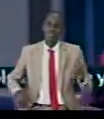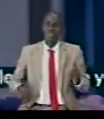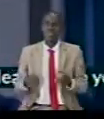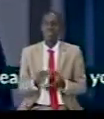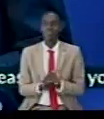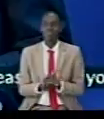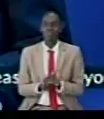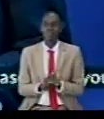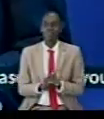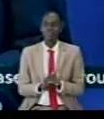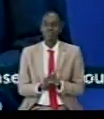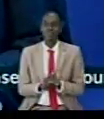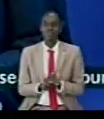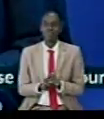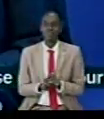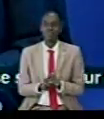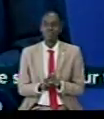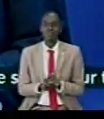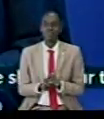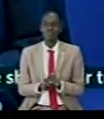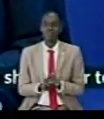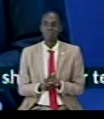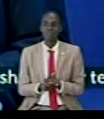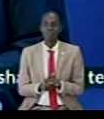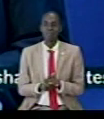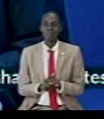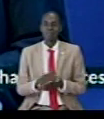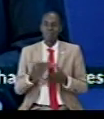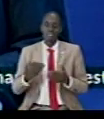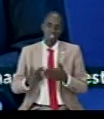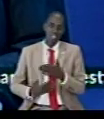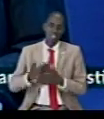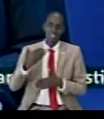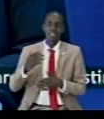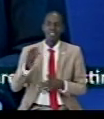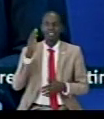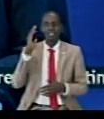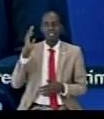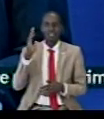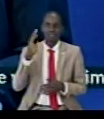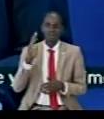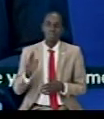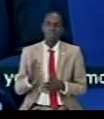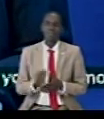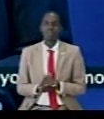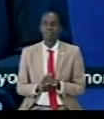Amen. We listen to the next testifier.